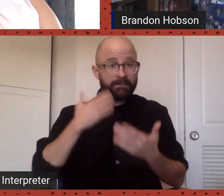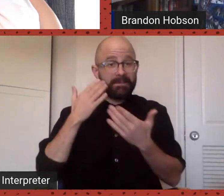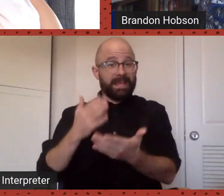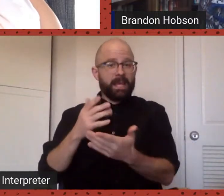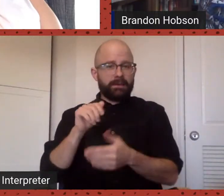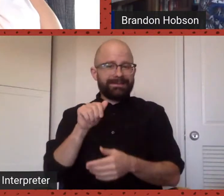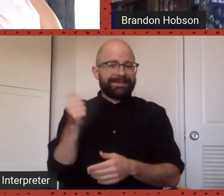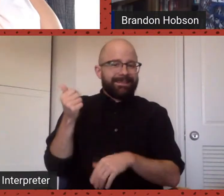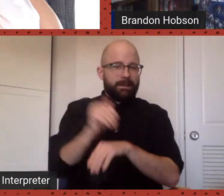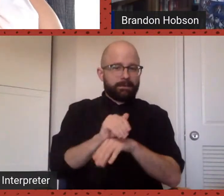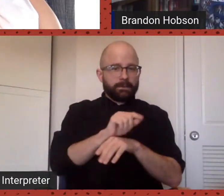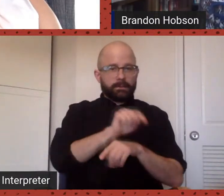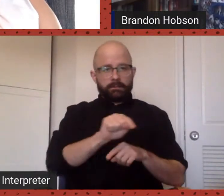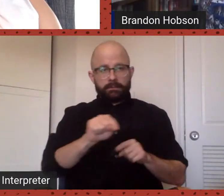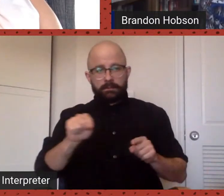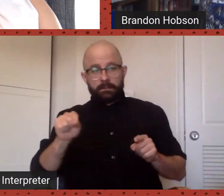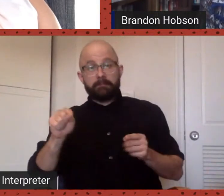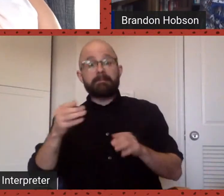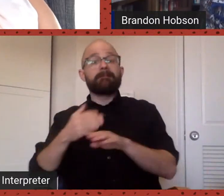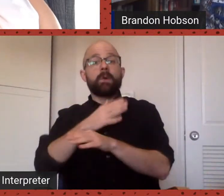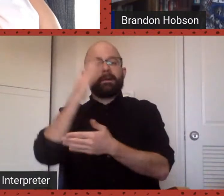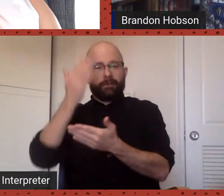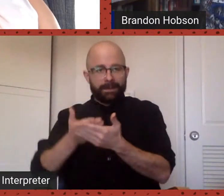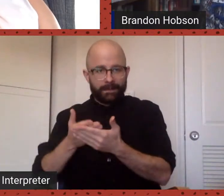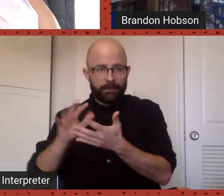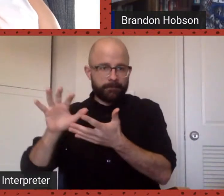they arrived to destroy our homes.